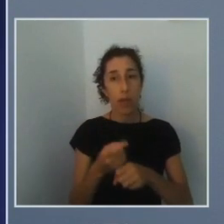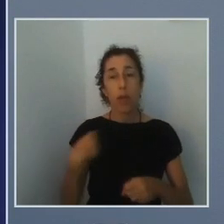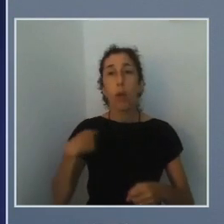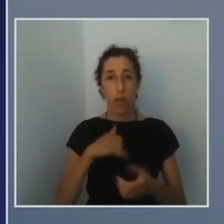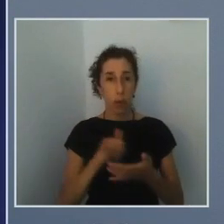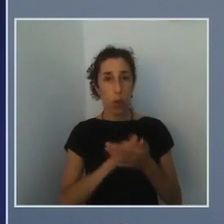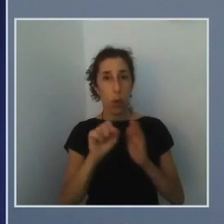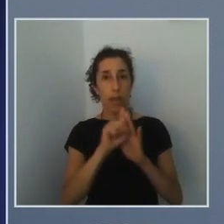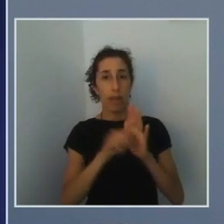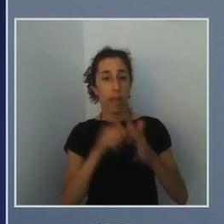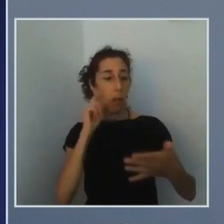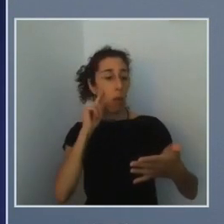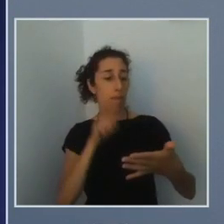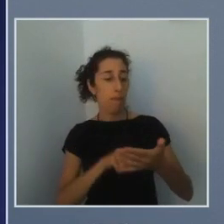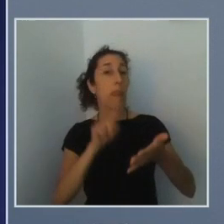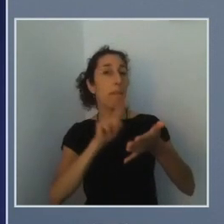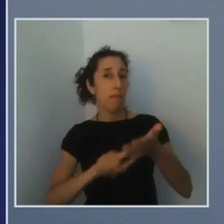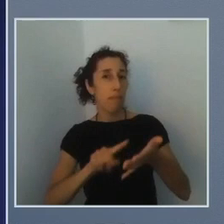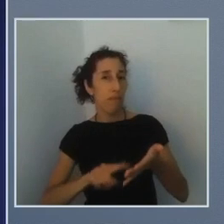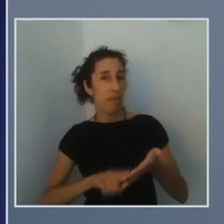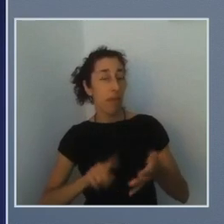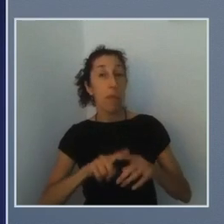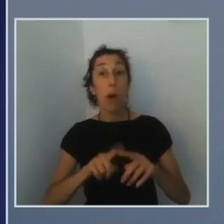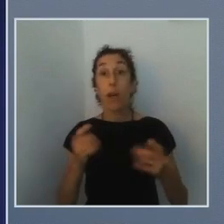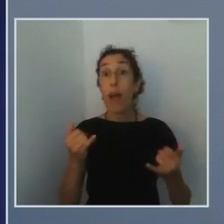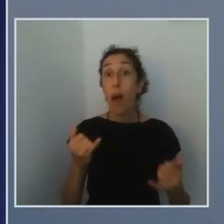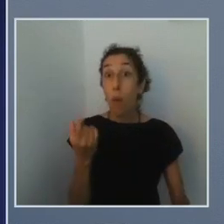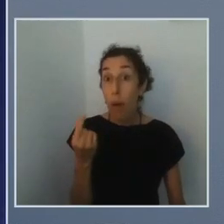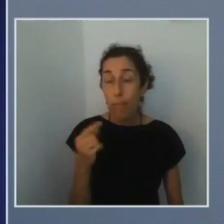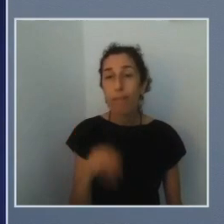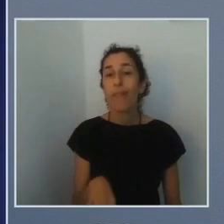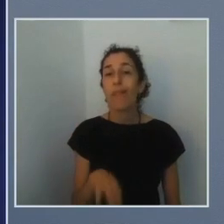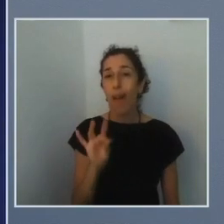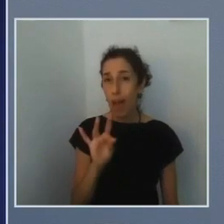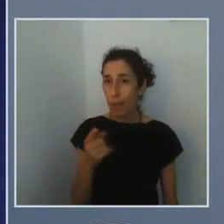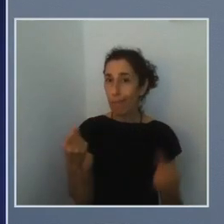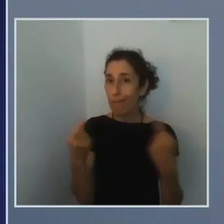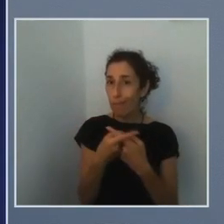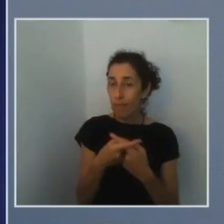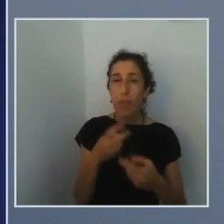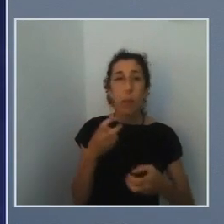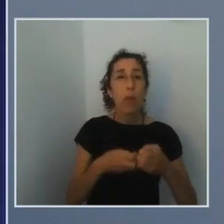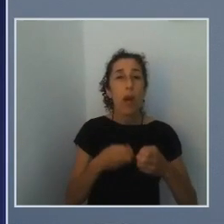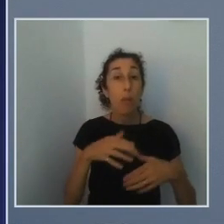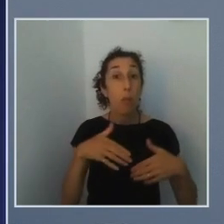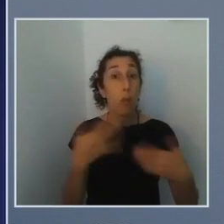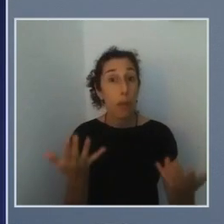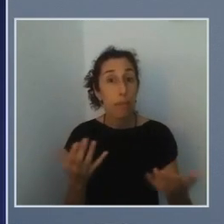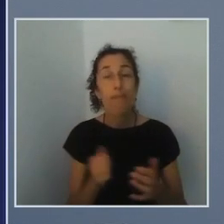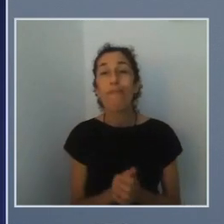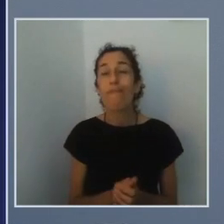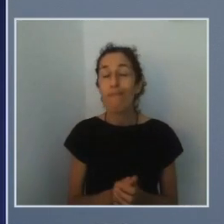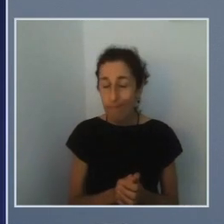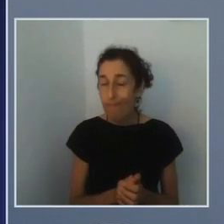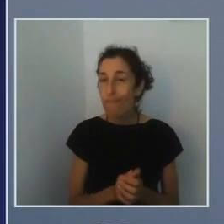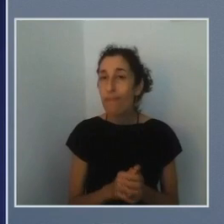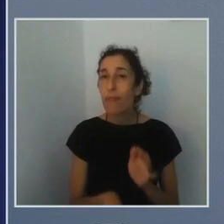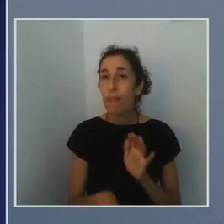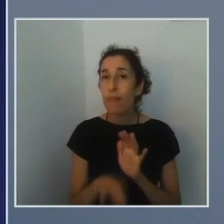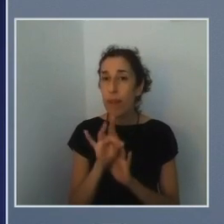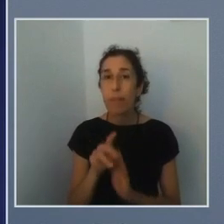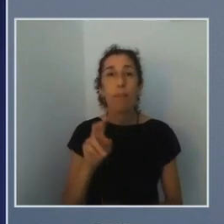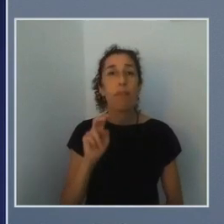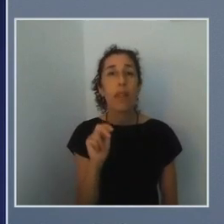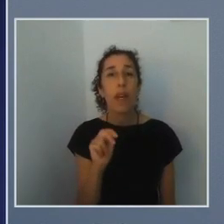lays out, we found that the NRA instead fostered a culture of noncompliance